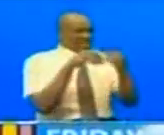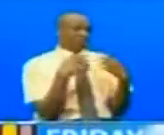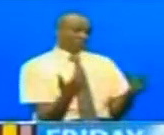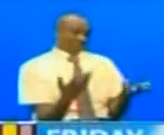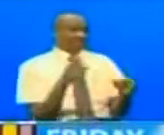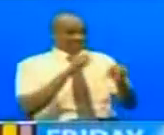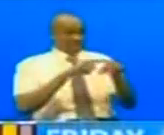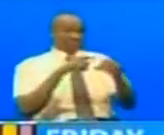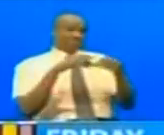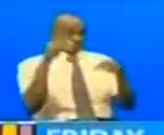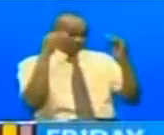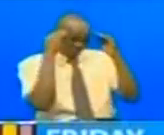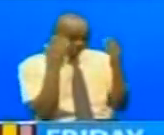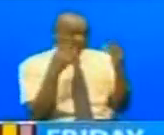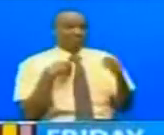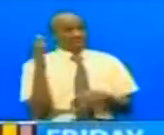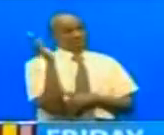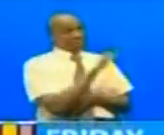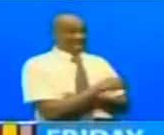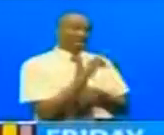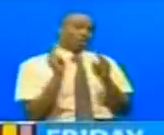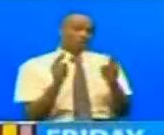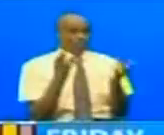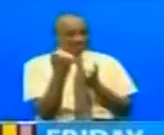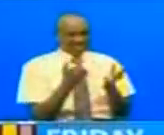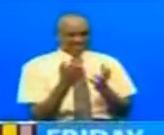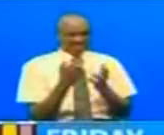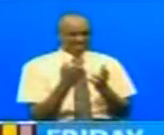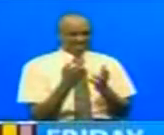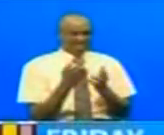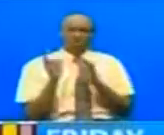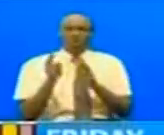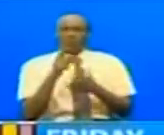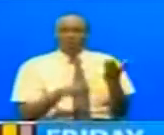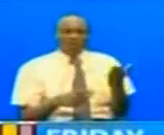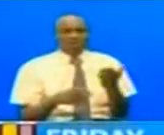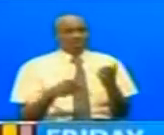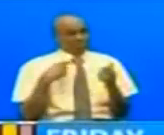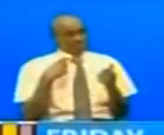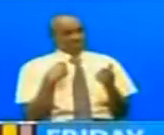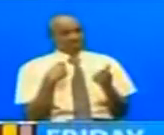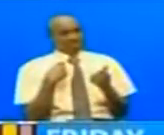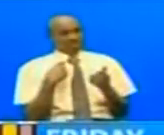after the petition, I went back to my normal business. What's normal? You know,